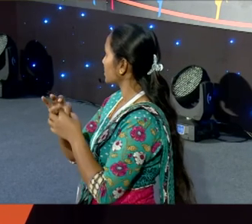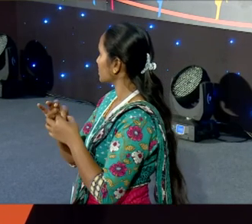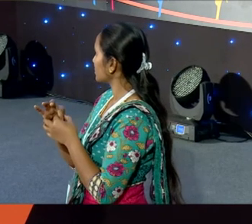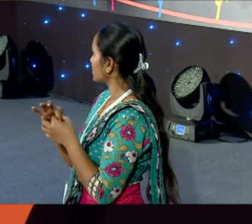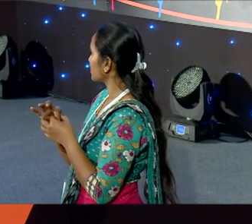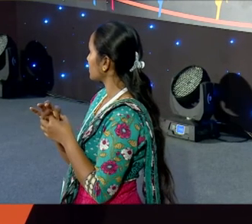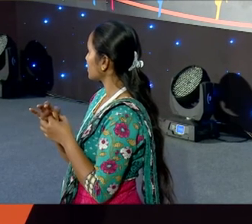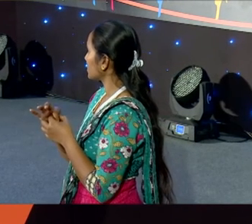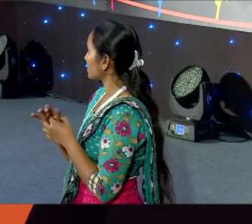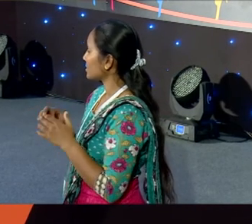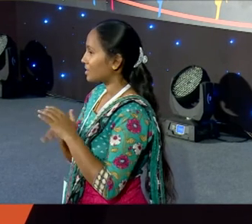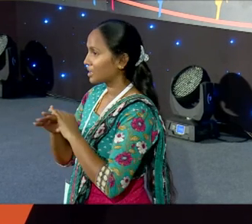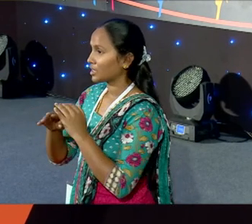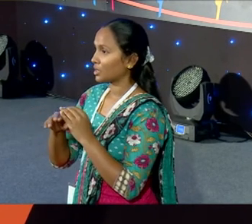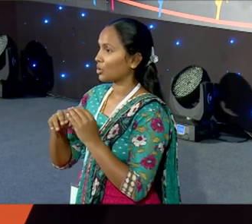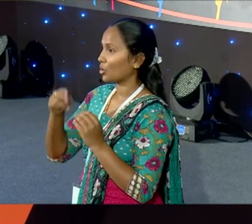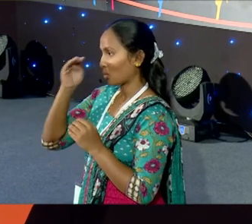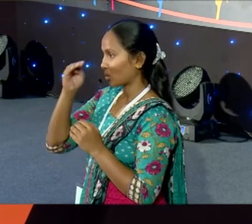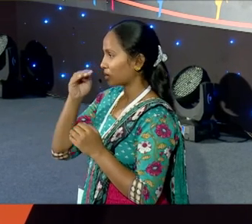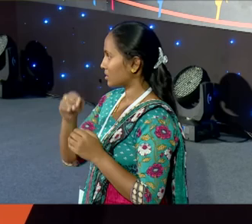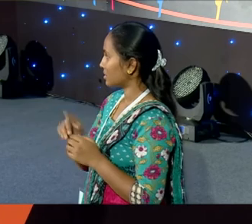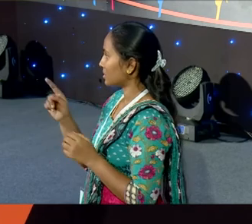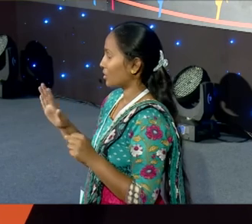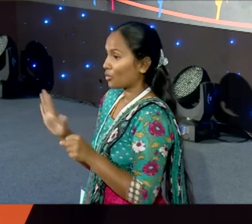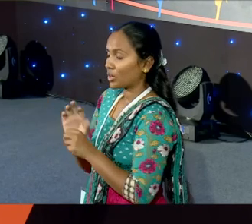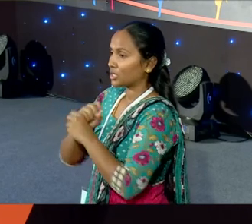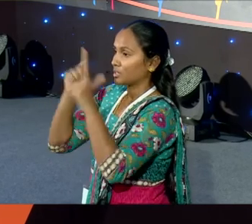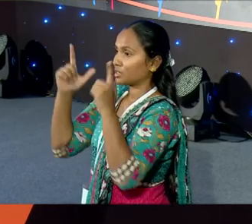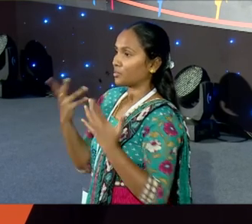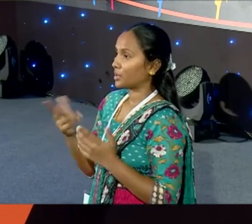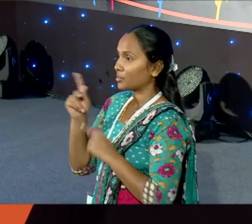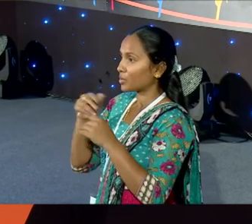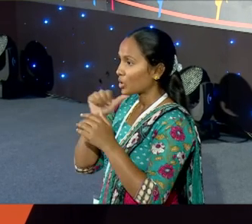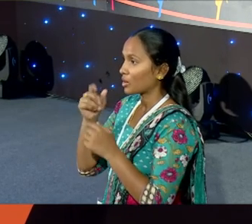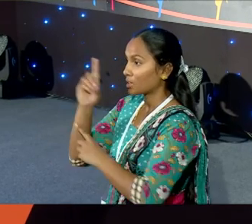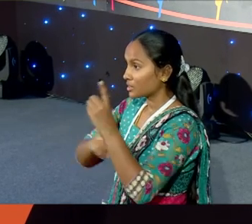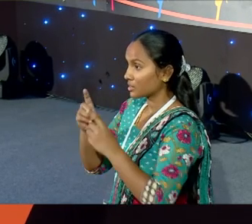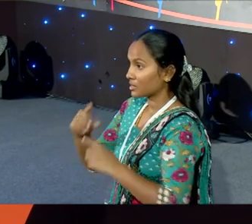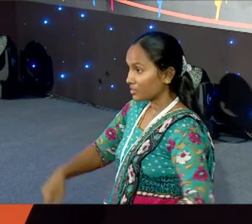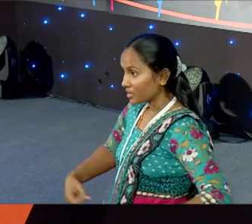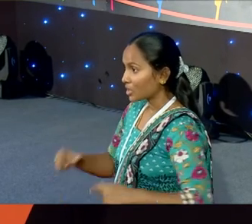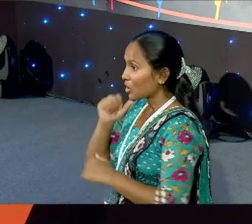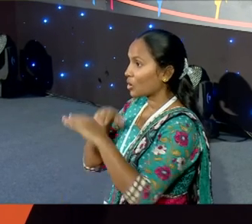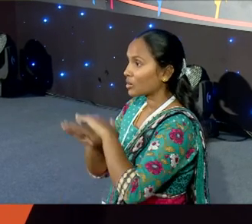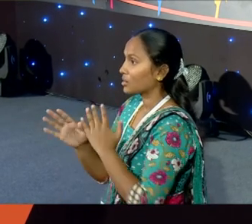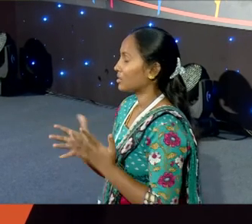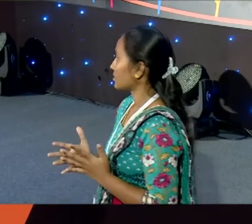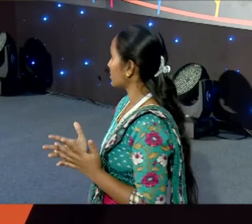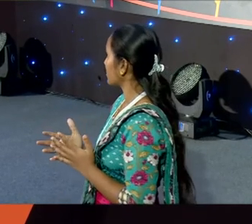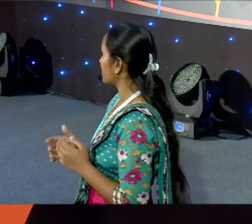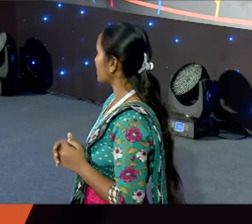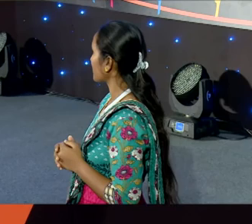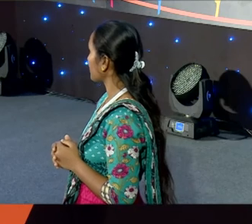already in the restaurant, and I was completely shocked, and I sent out one tweet. And within no time, that tweet started trending. I was